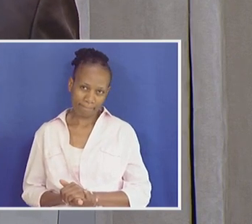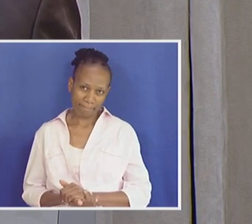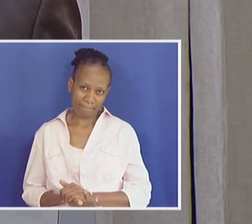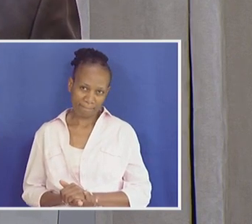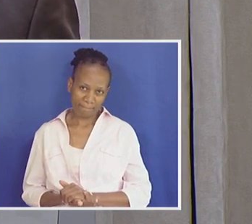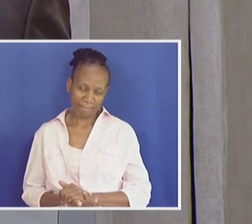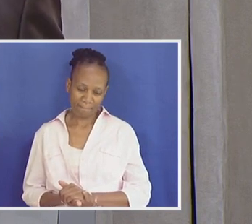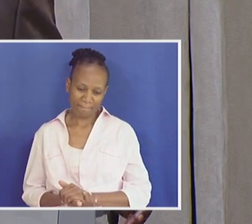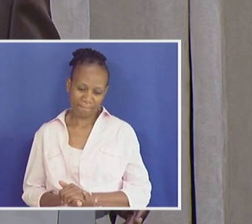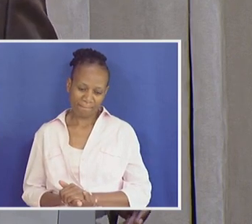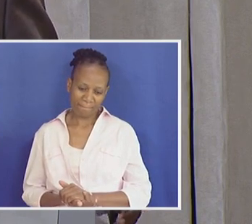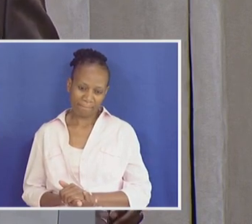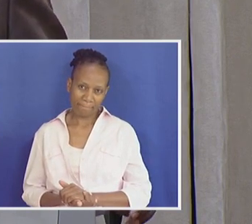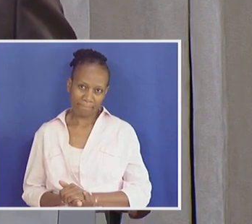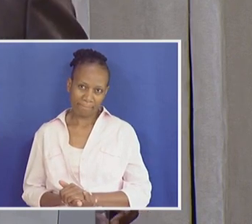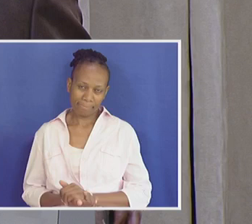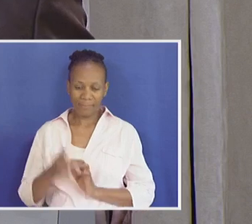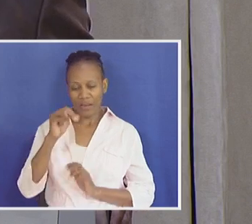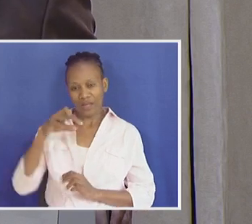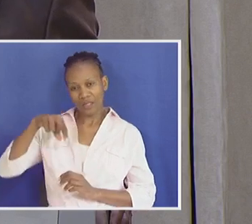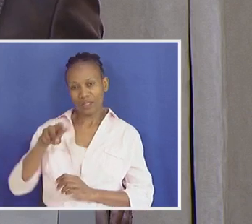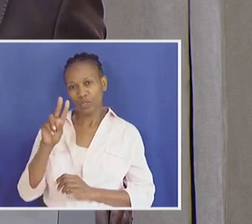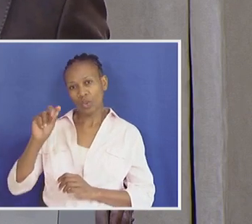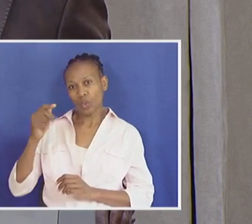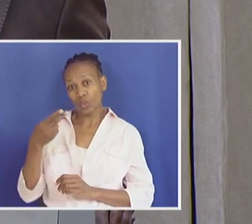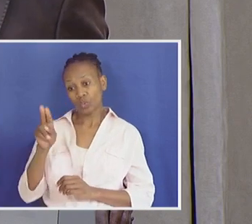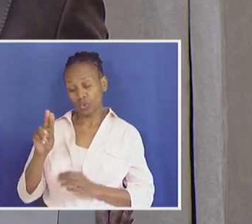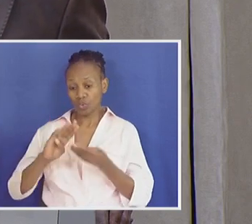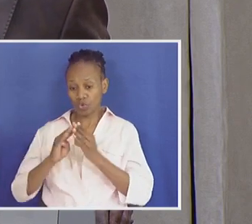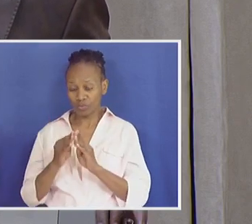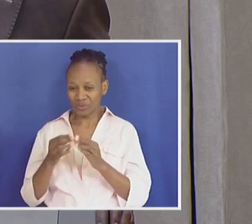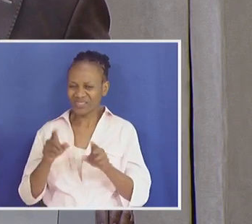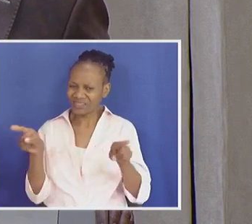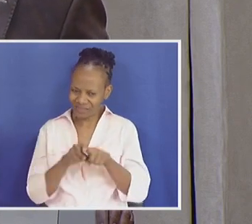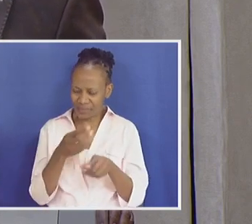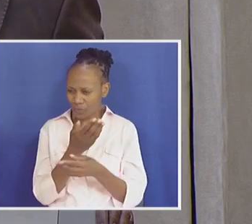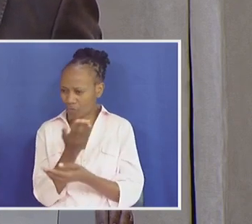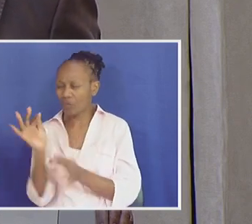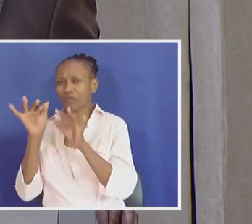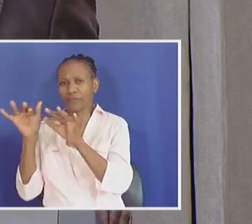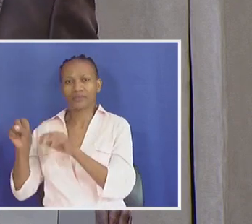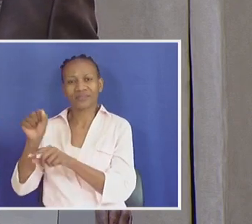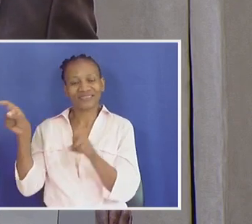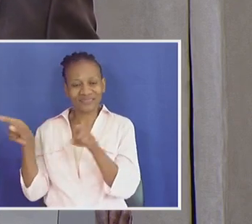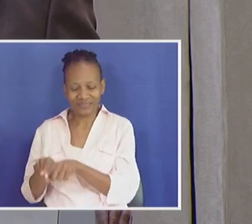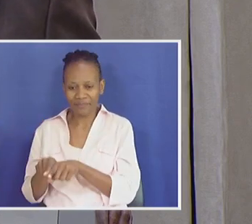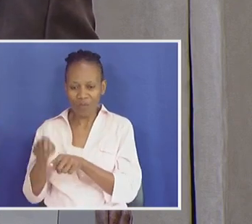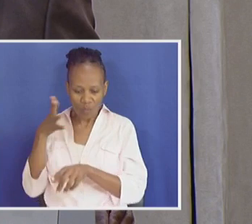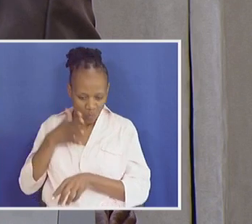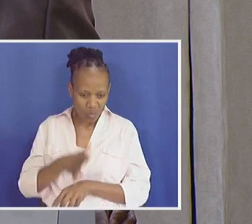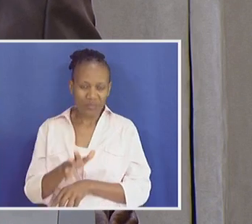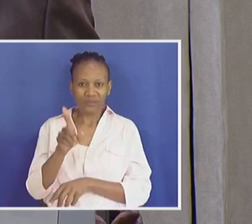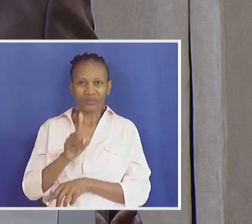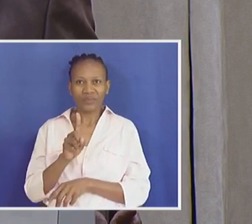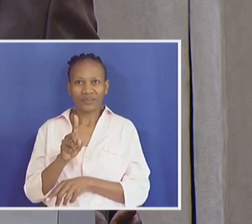of those 14 days. Nquthu residents, like any South African citizens, expect